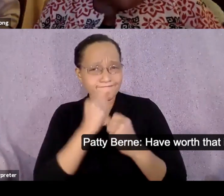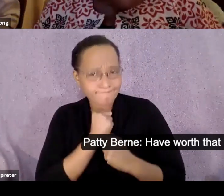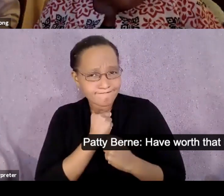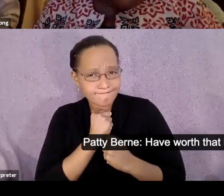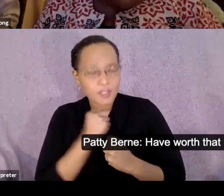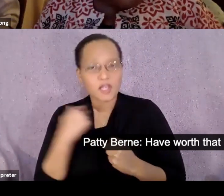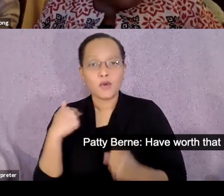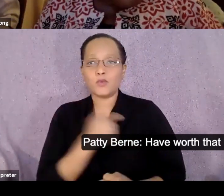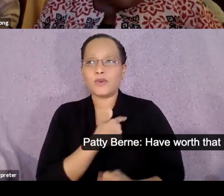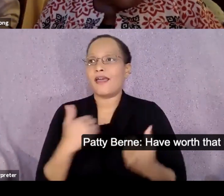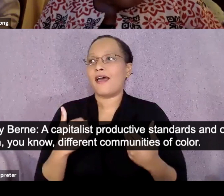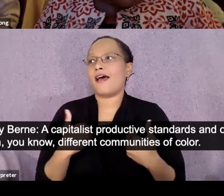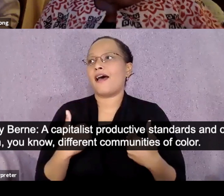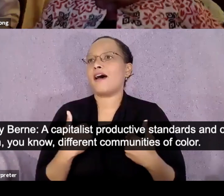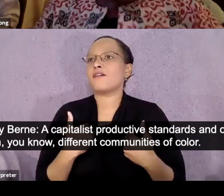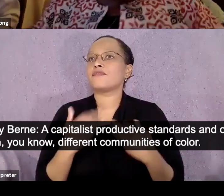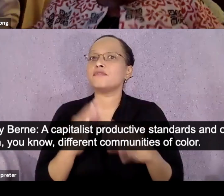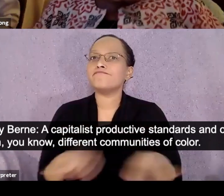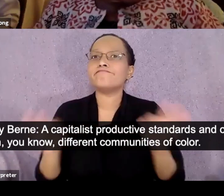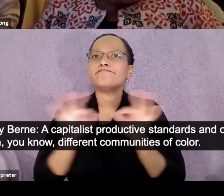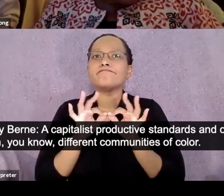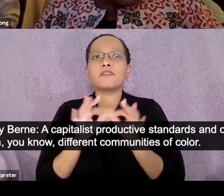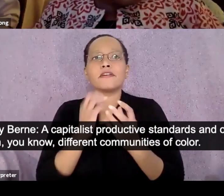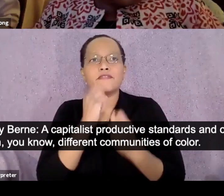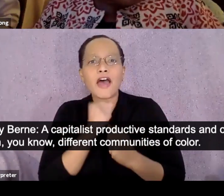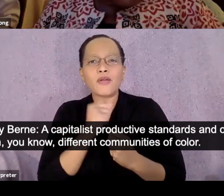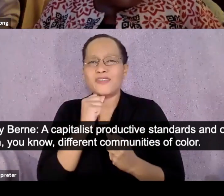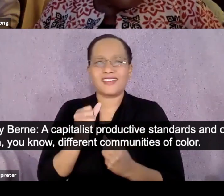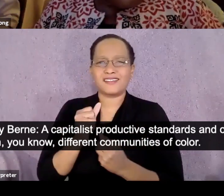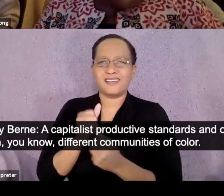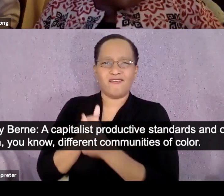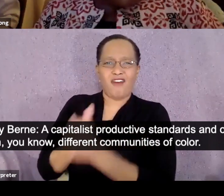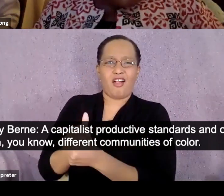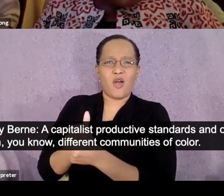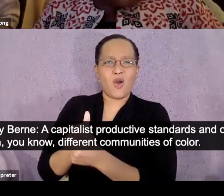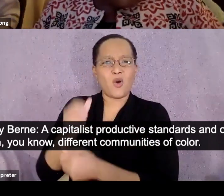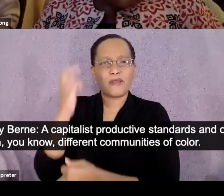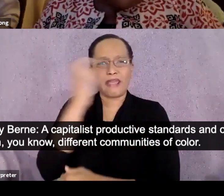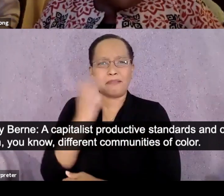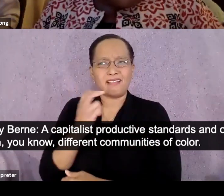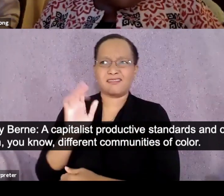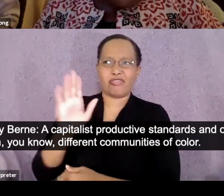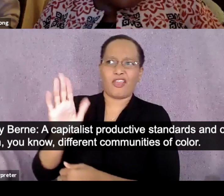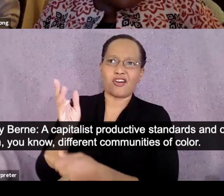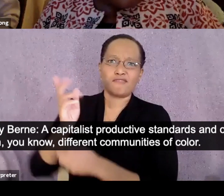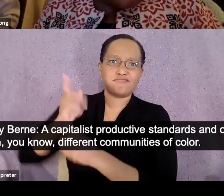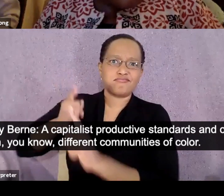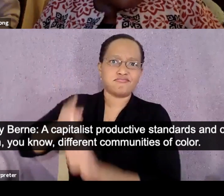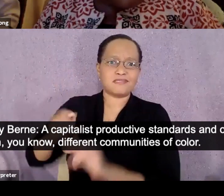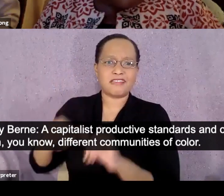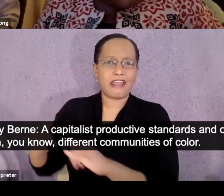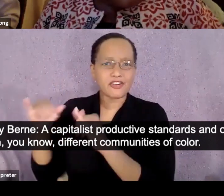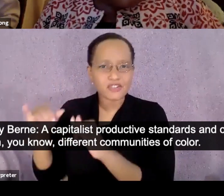based in you know, capitalist productive standards. That of course we are intersectional. Of course, you